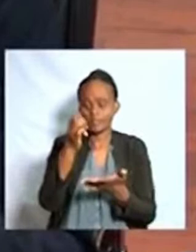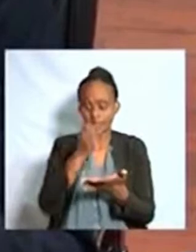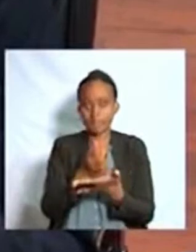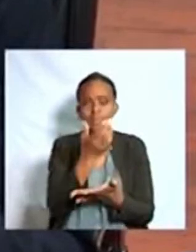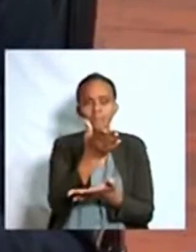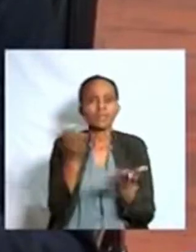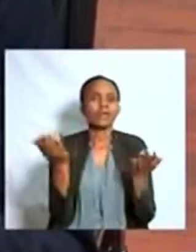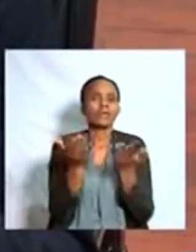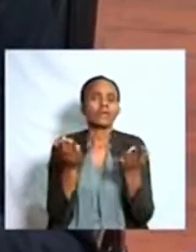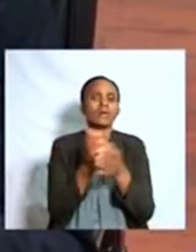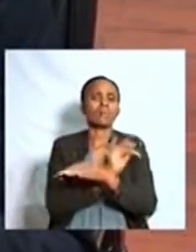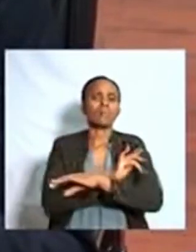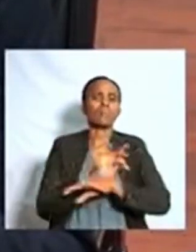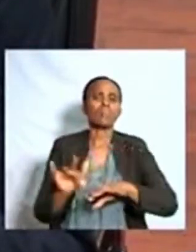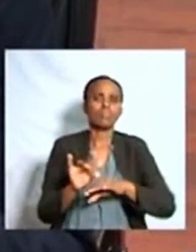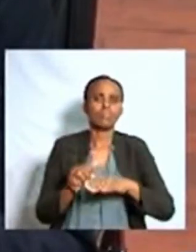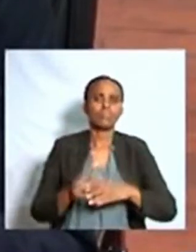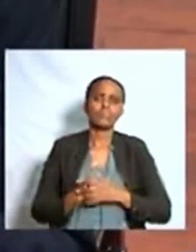there.